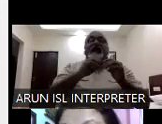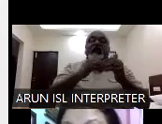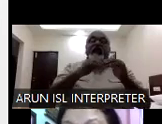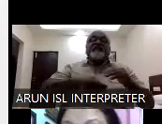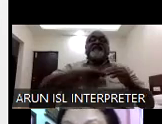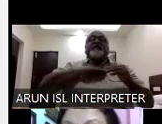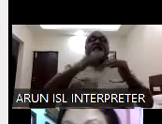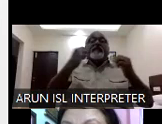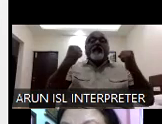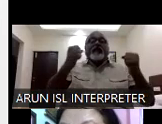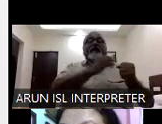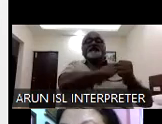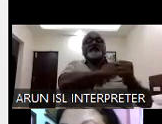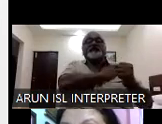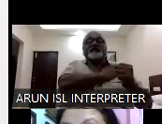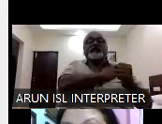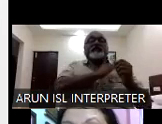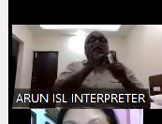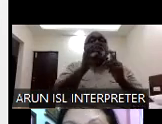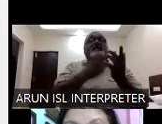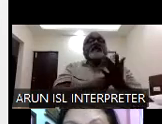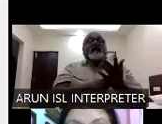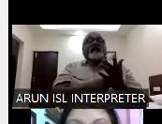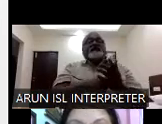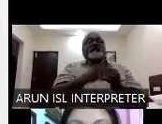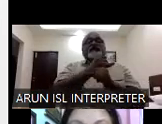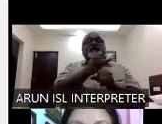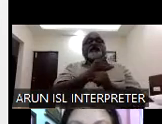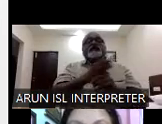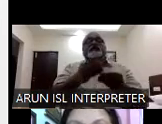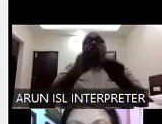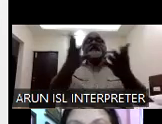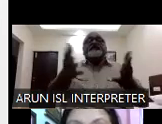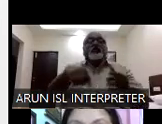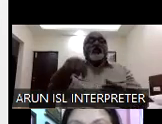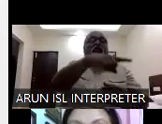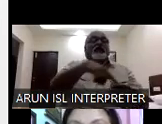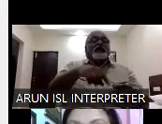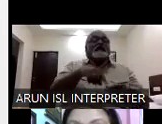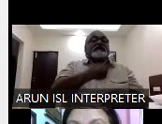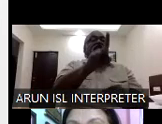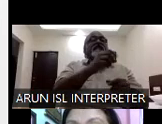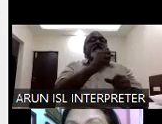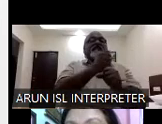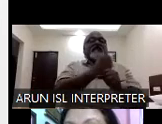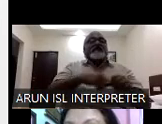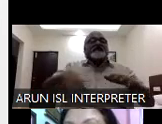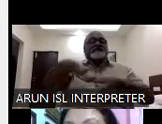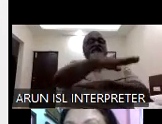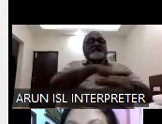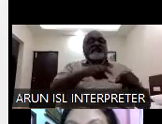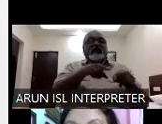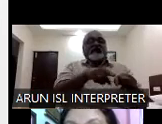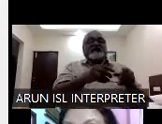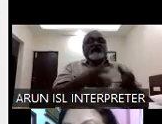institutions in order to make them effective institutions of local self-governance. So a highlight of constitutional amendment was given